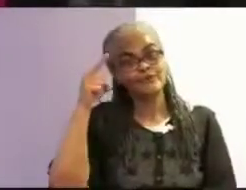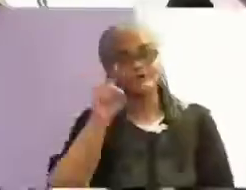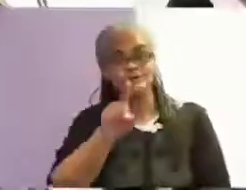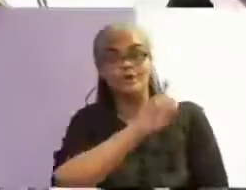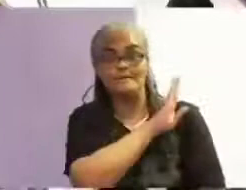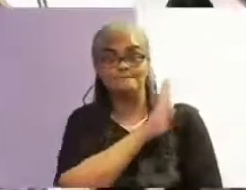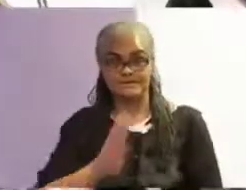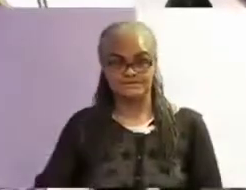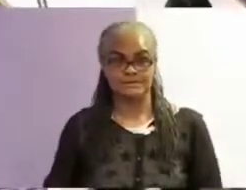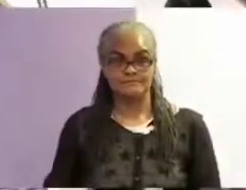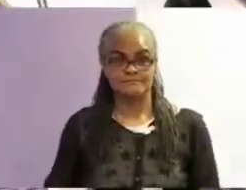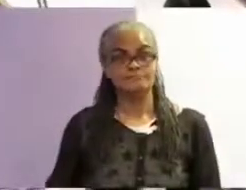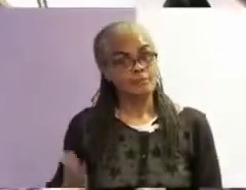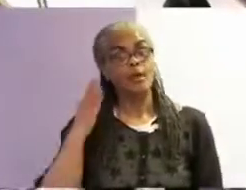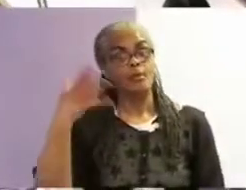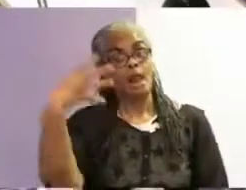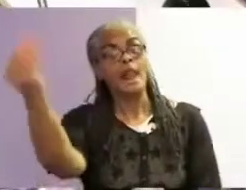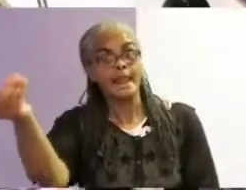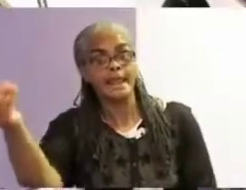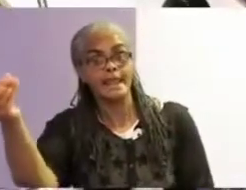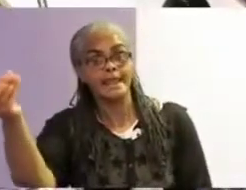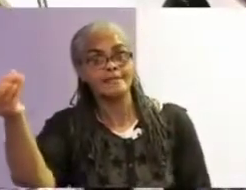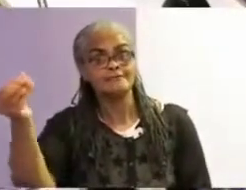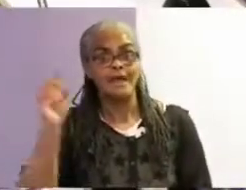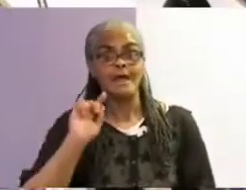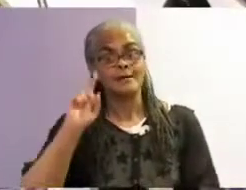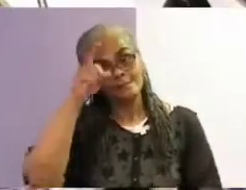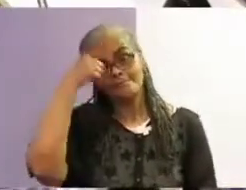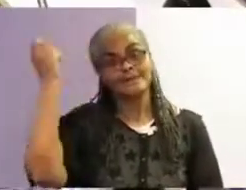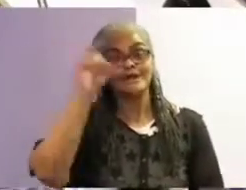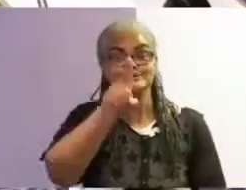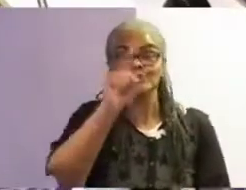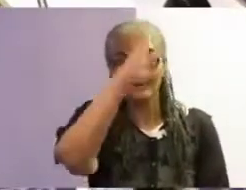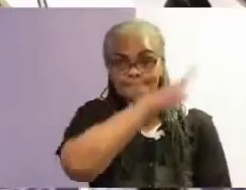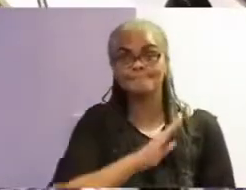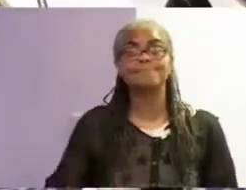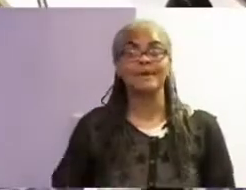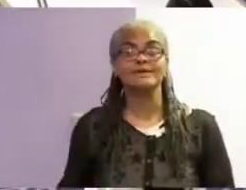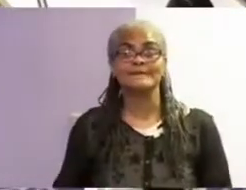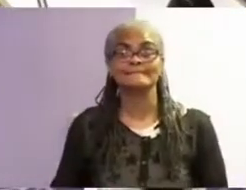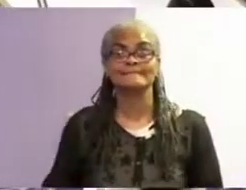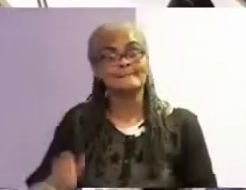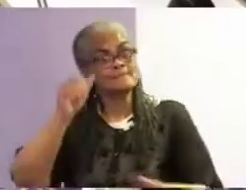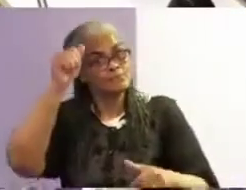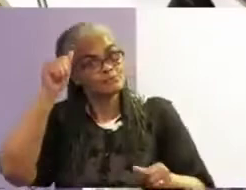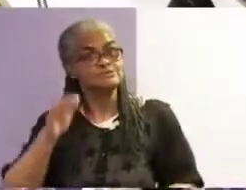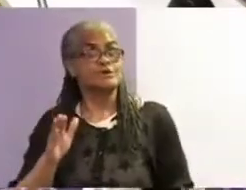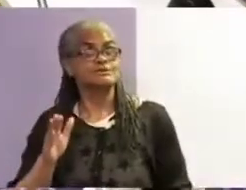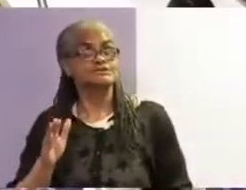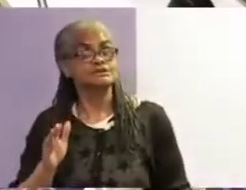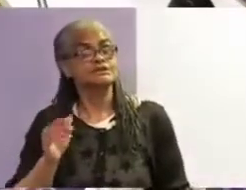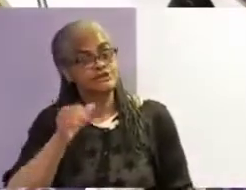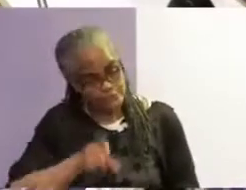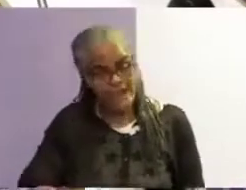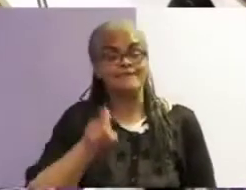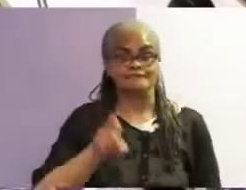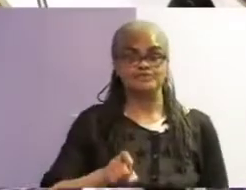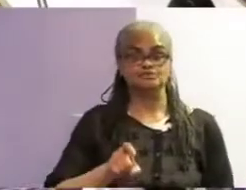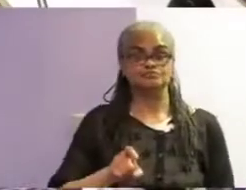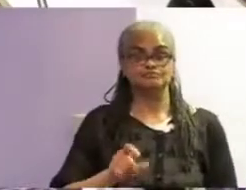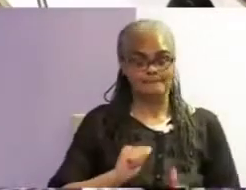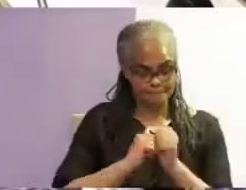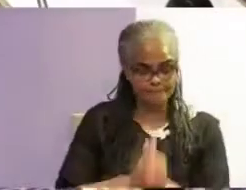leave because you're a bishop. When you start walking in your anointing, it is an anointing you've got to walk in.